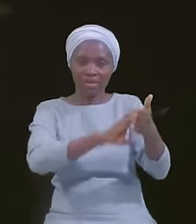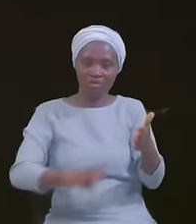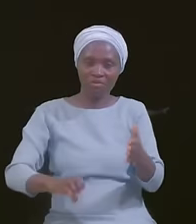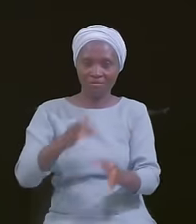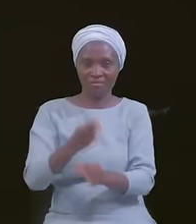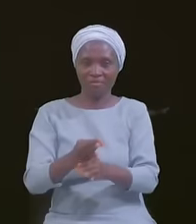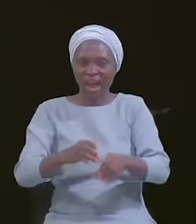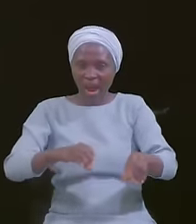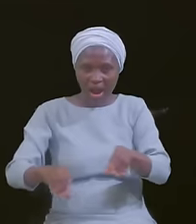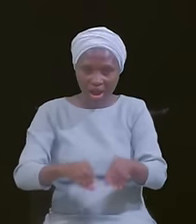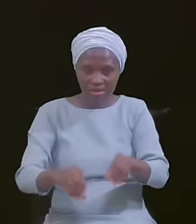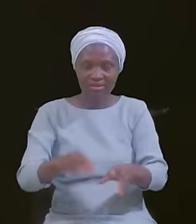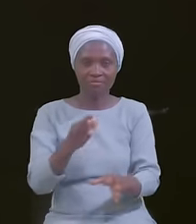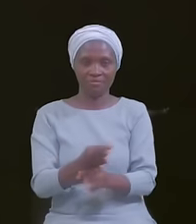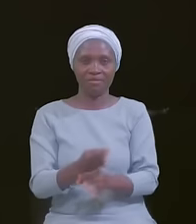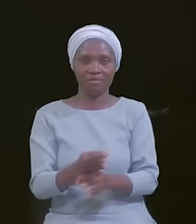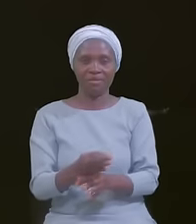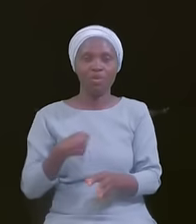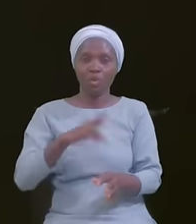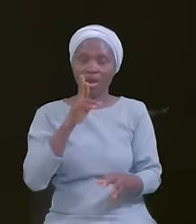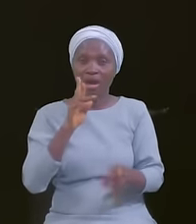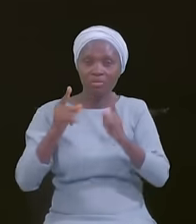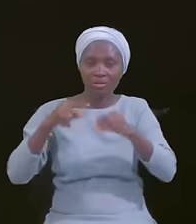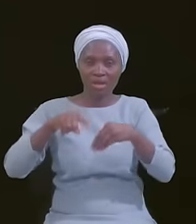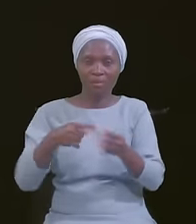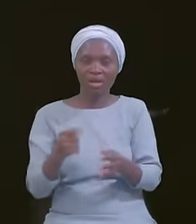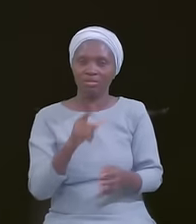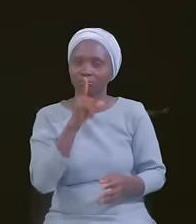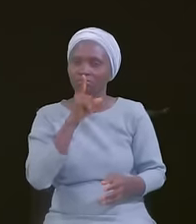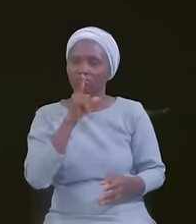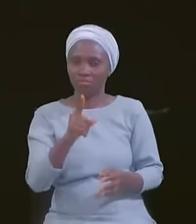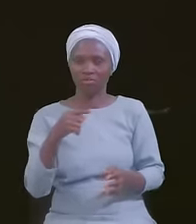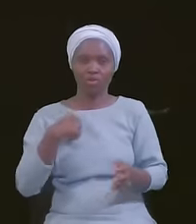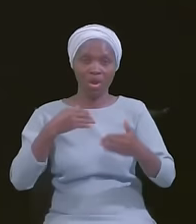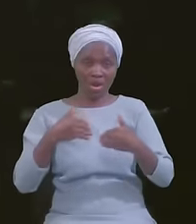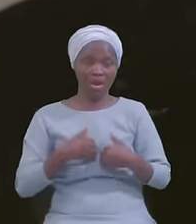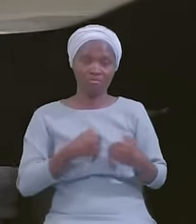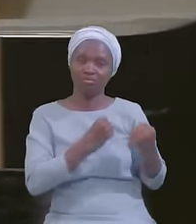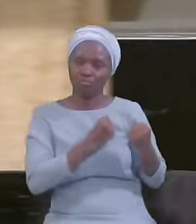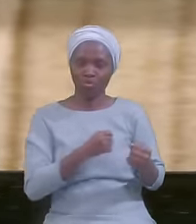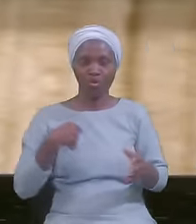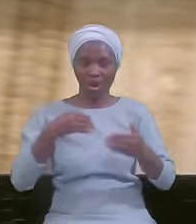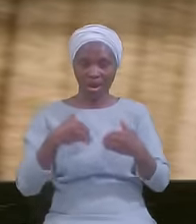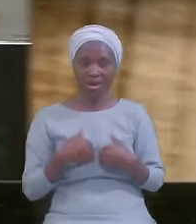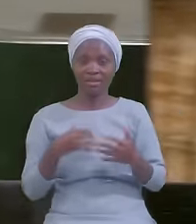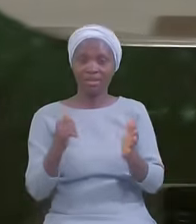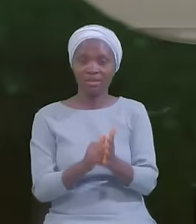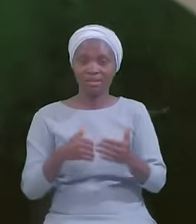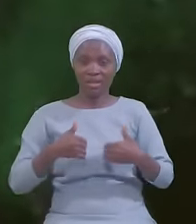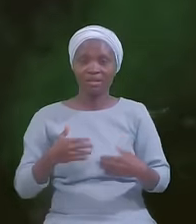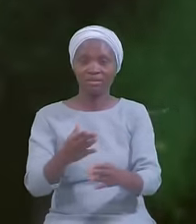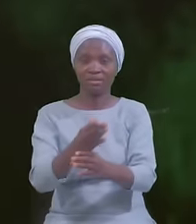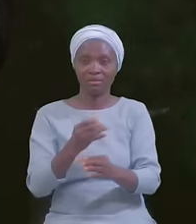faith. And we're talking about the assurances we have. Assurance that our God,